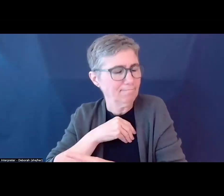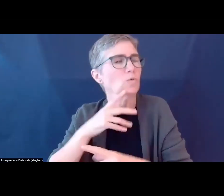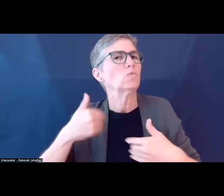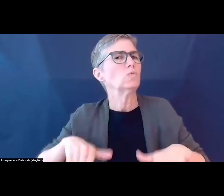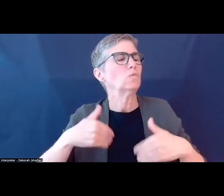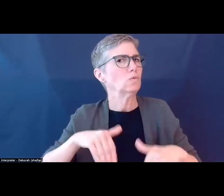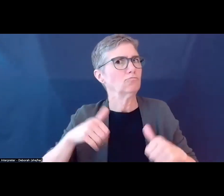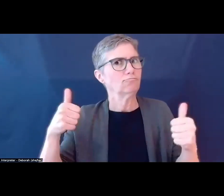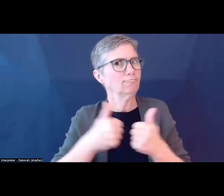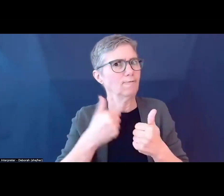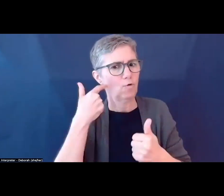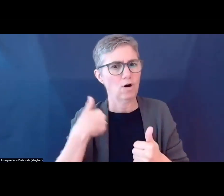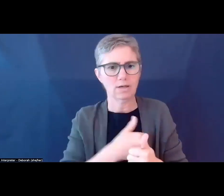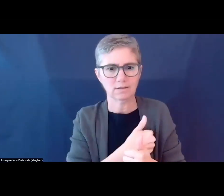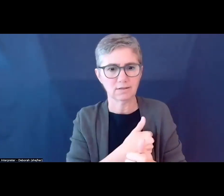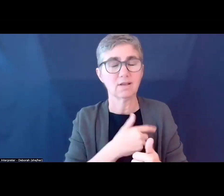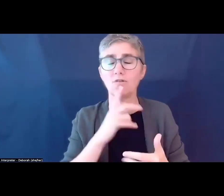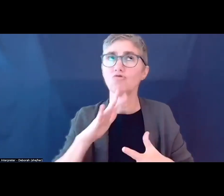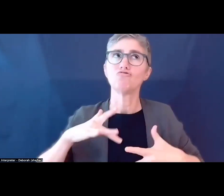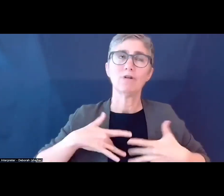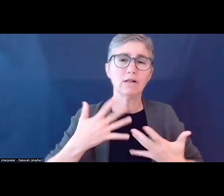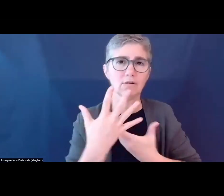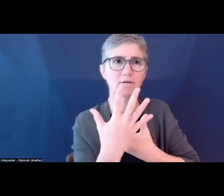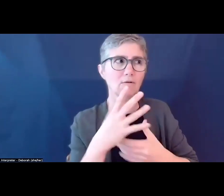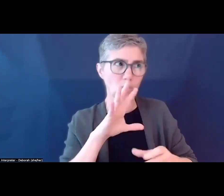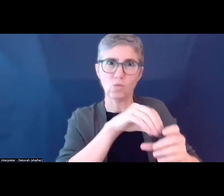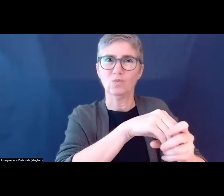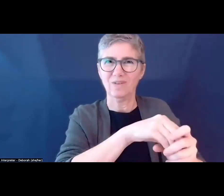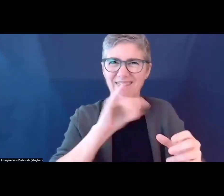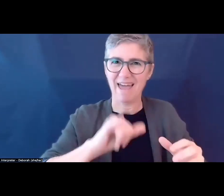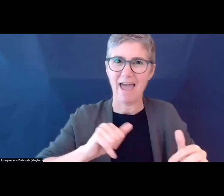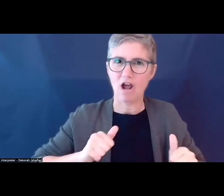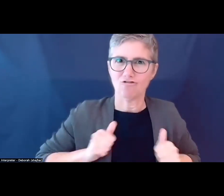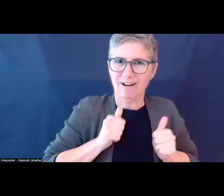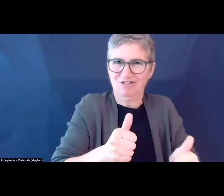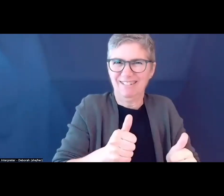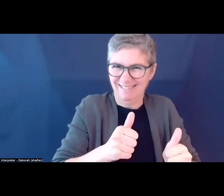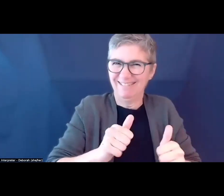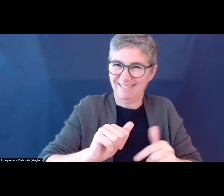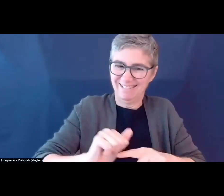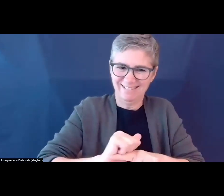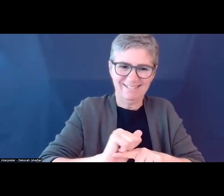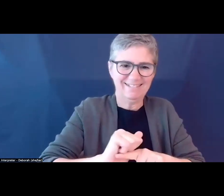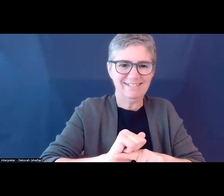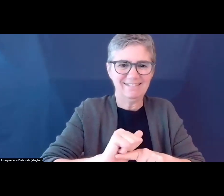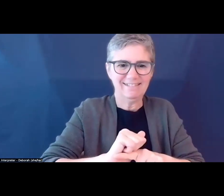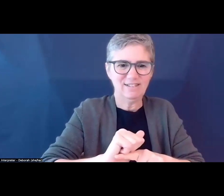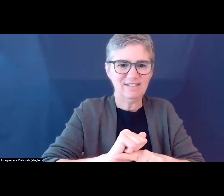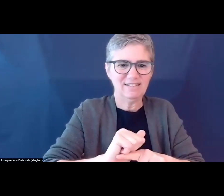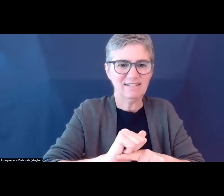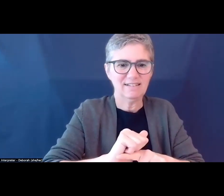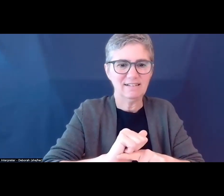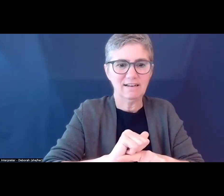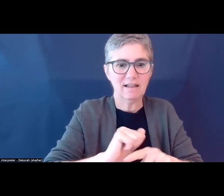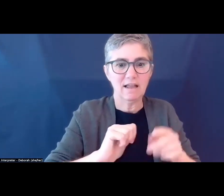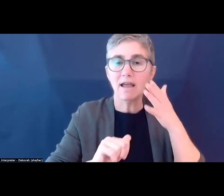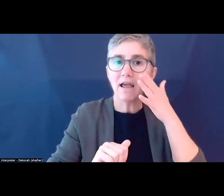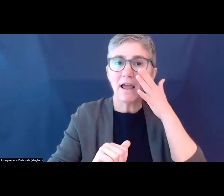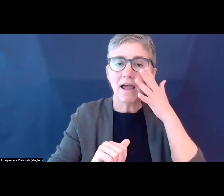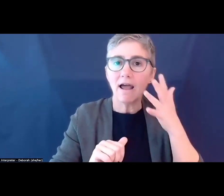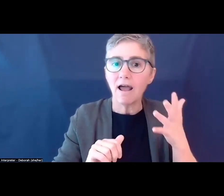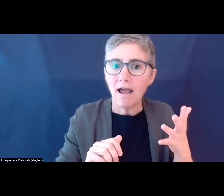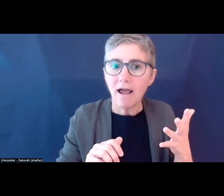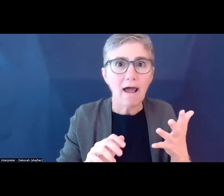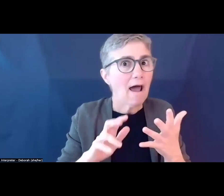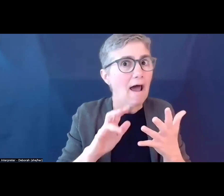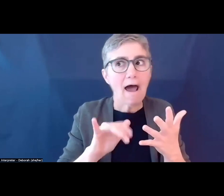to be included in the aggression management. We used to talk about this as if Our unit was, the pilot project was just coined